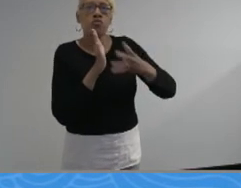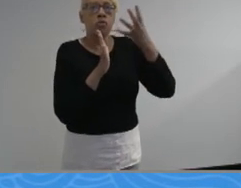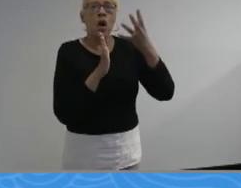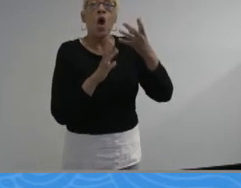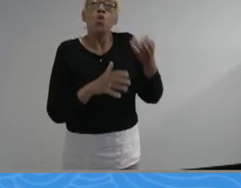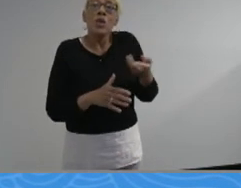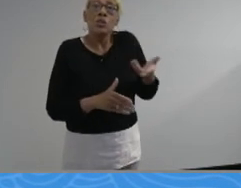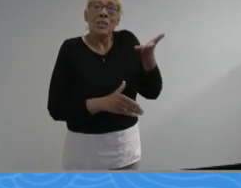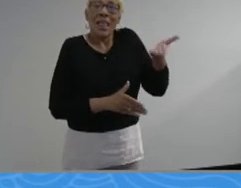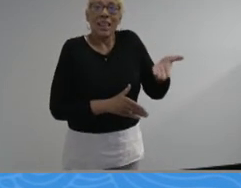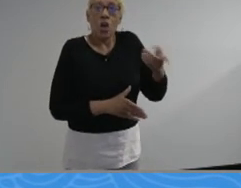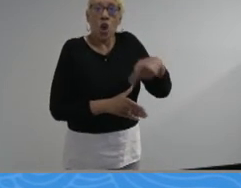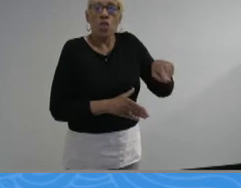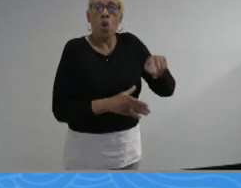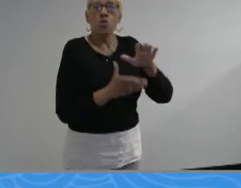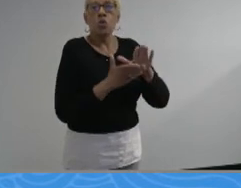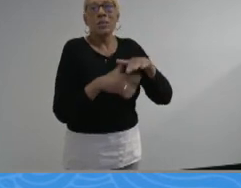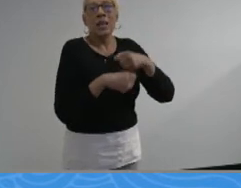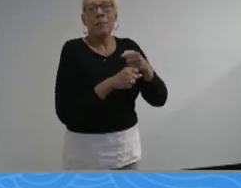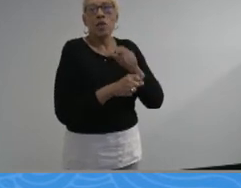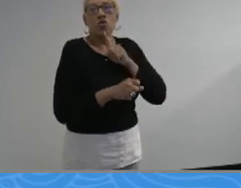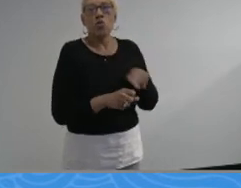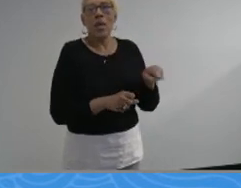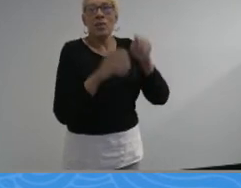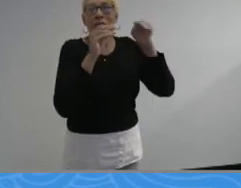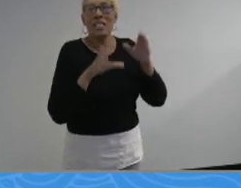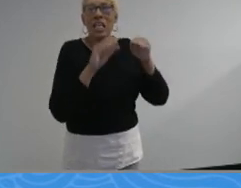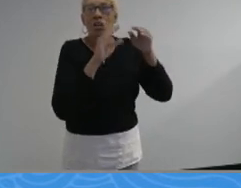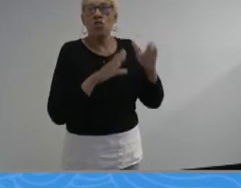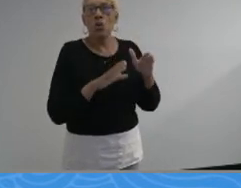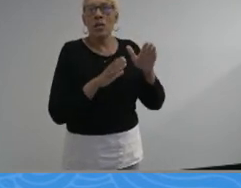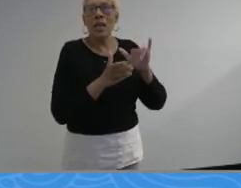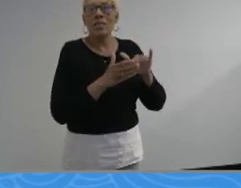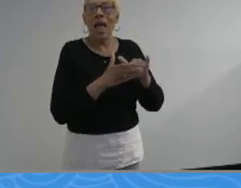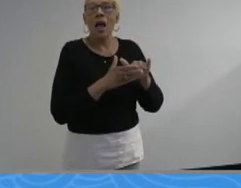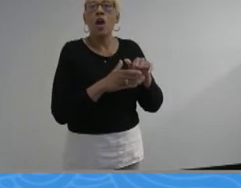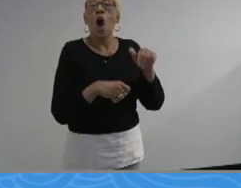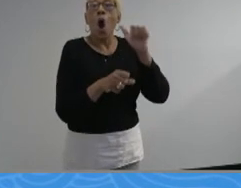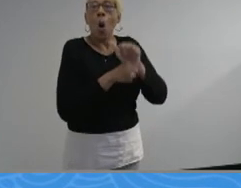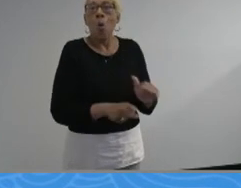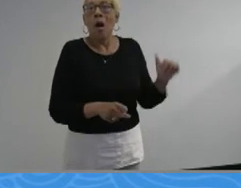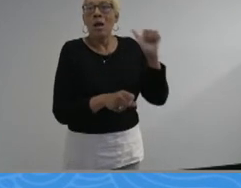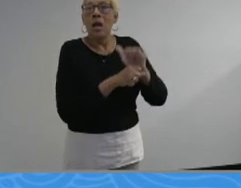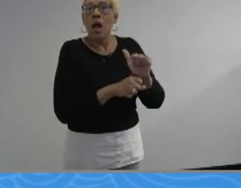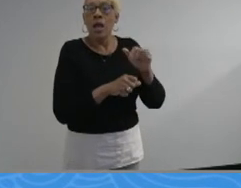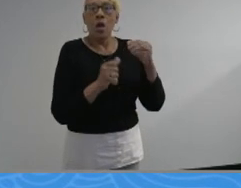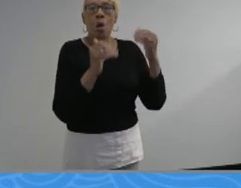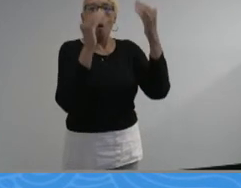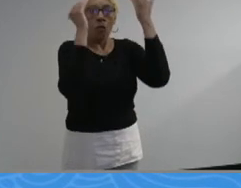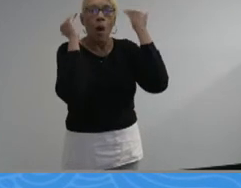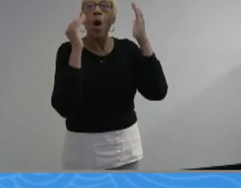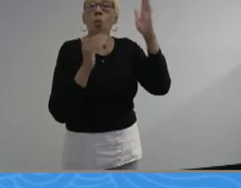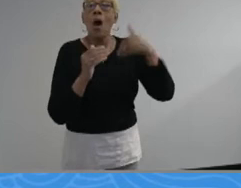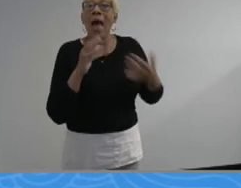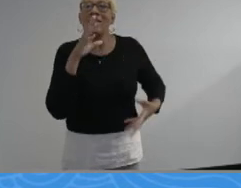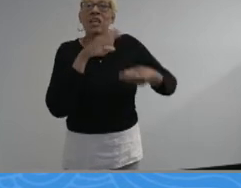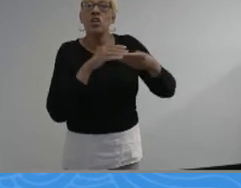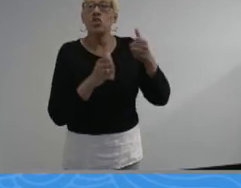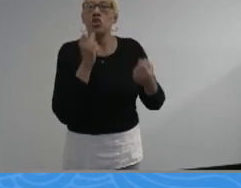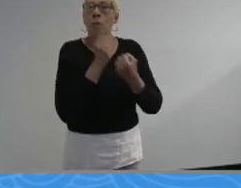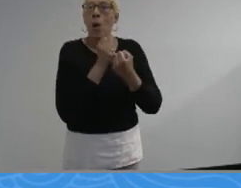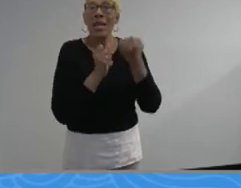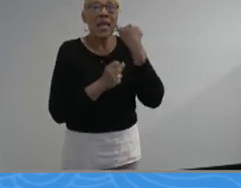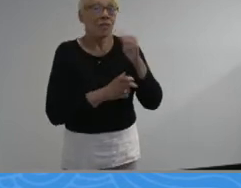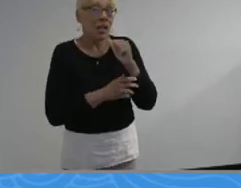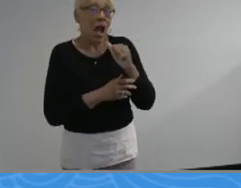resources in those schools to make sure that those teachers who are oftentimes overworked and overwhelmed have some additional supports. Because if we don't,